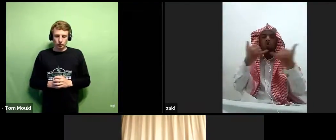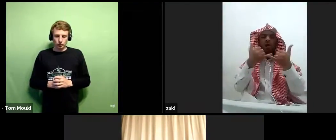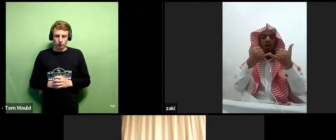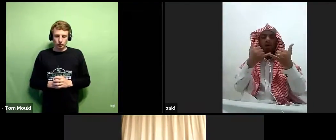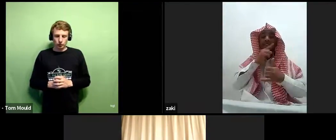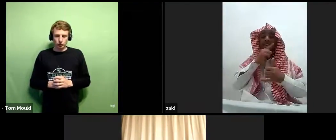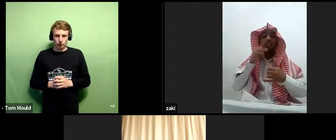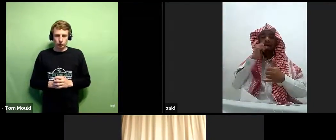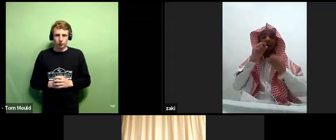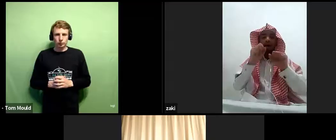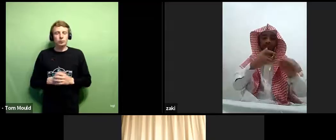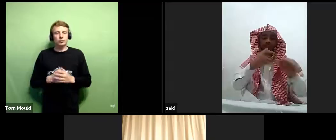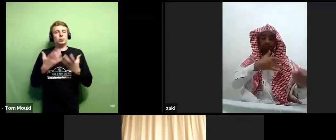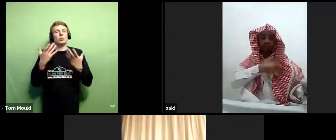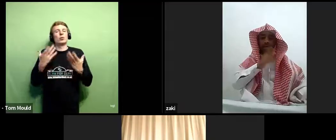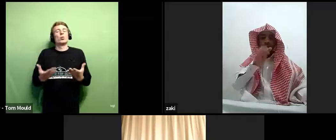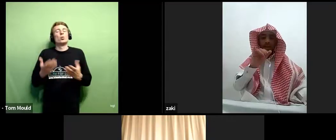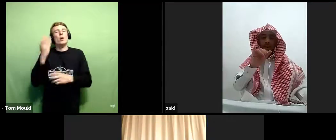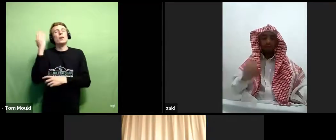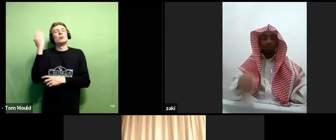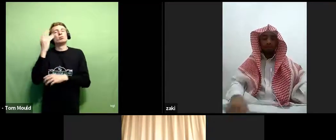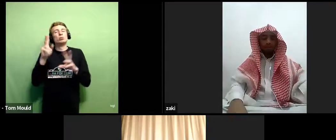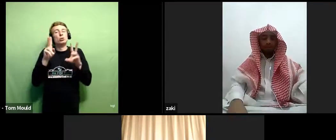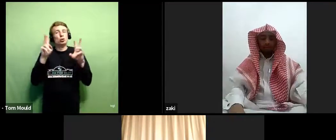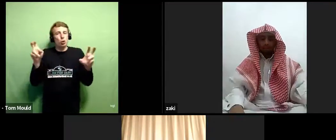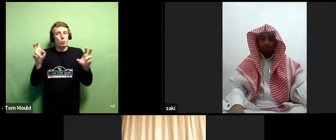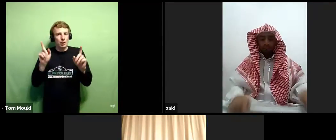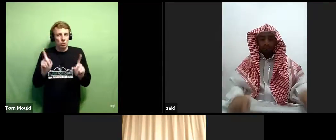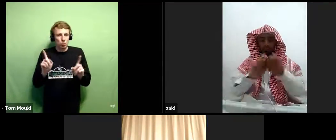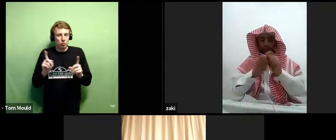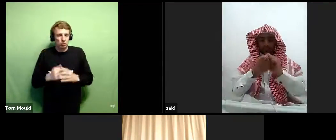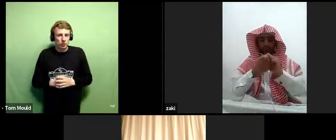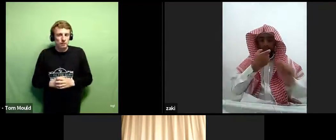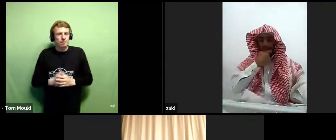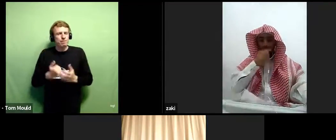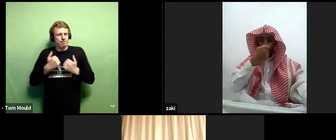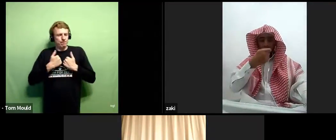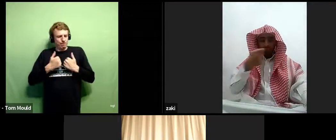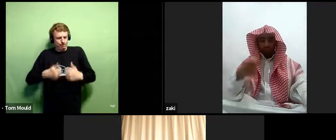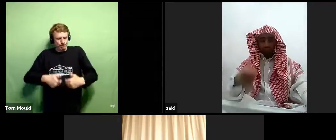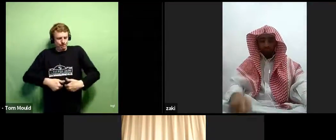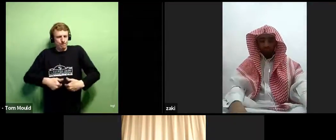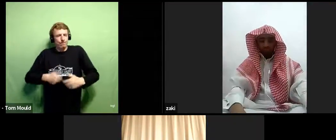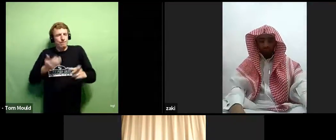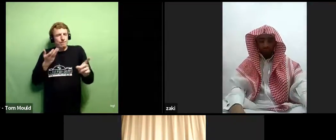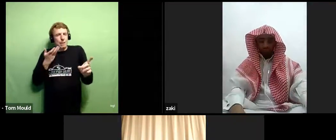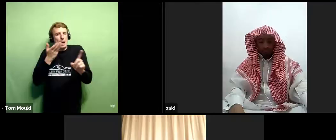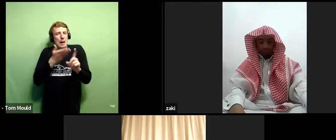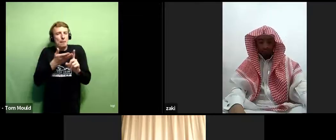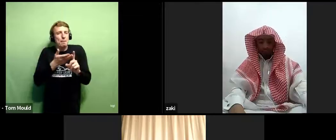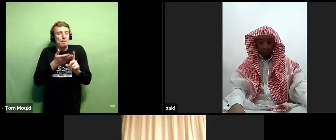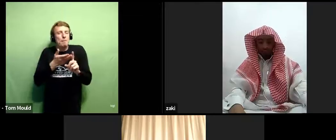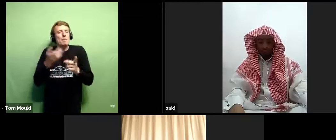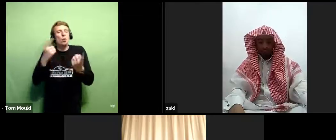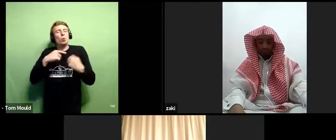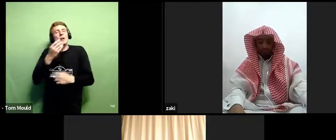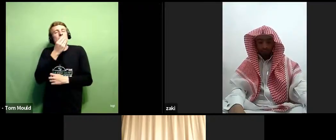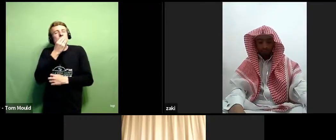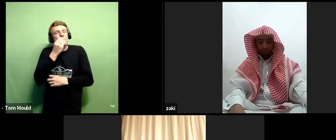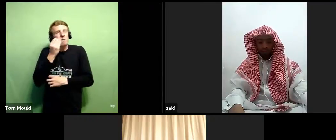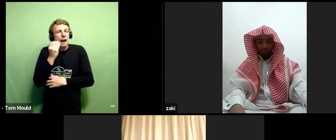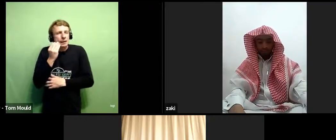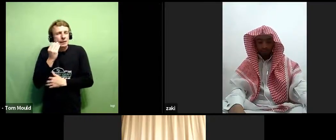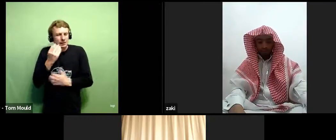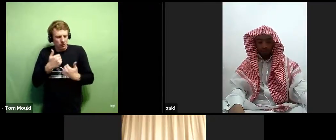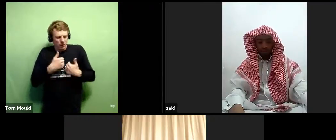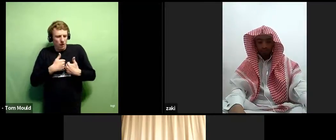And today's topic and subject will be the intention that we have when we fast. And as it's well known, the matter of